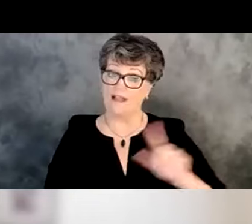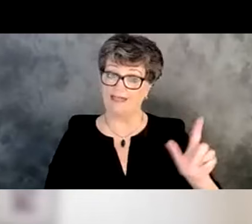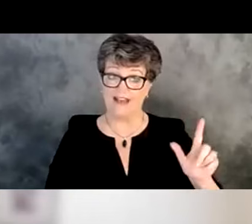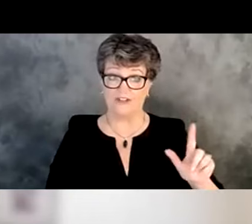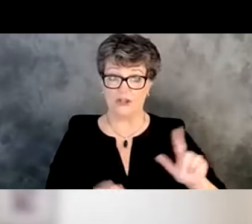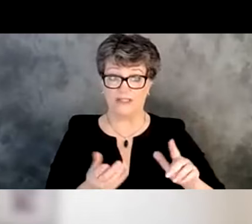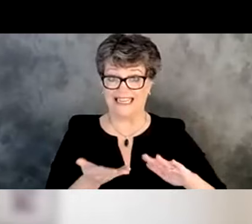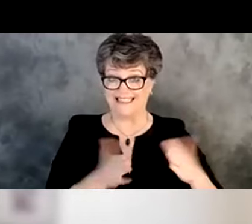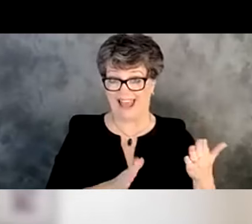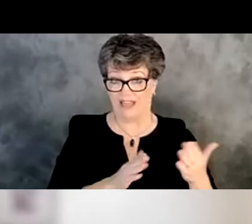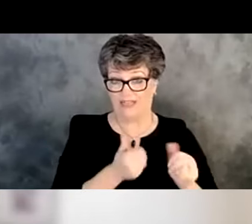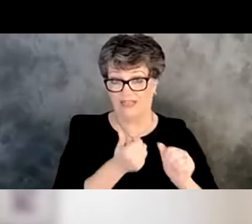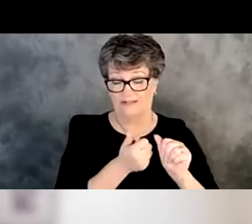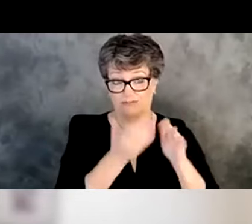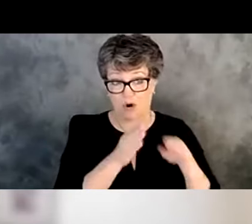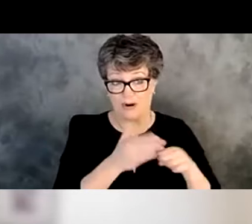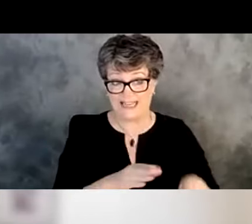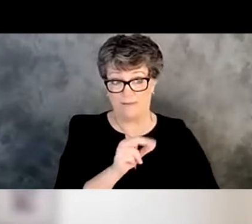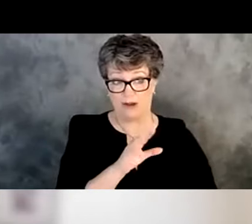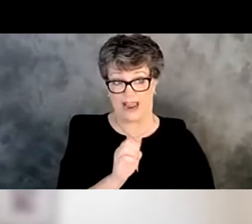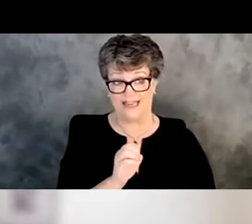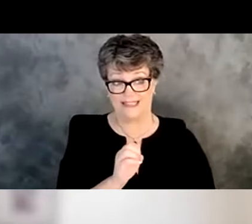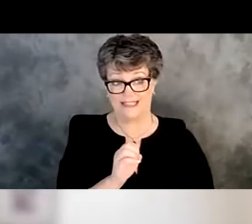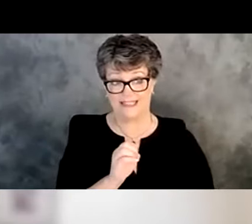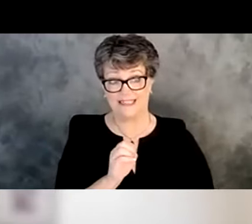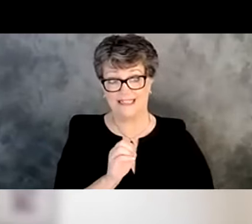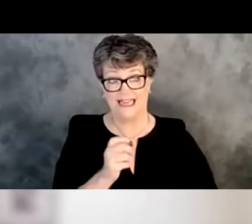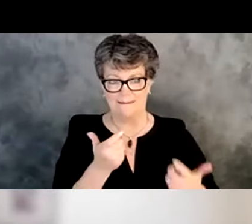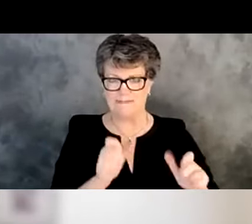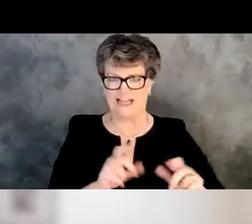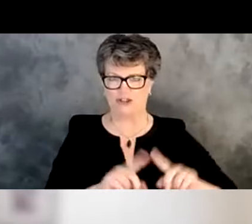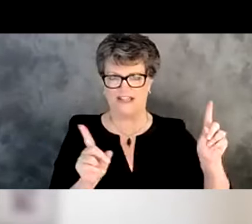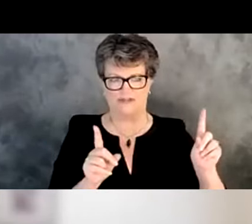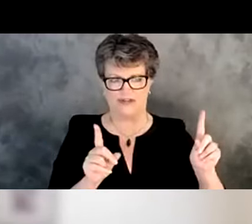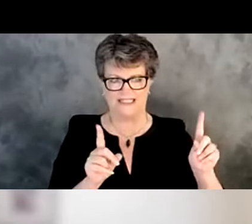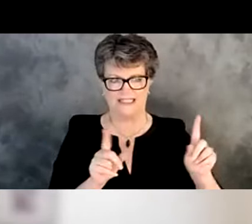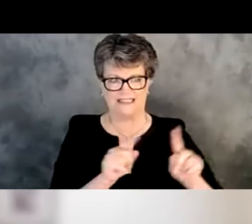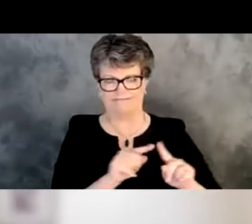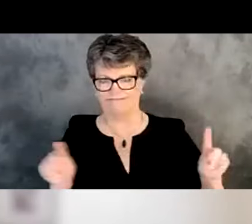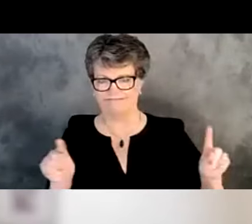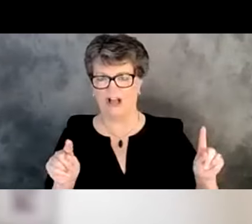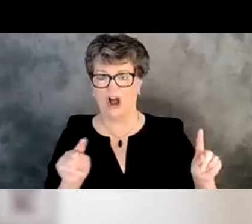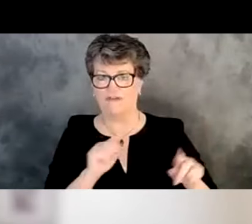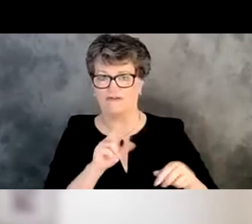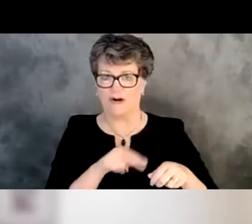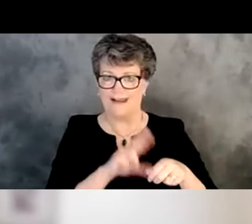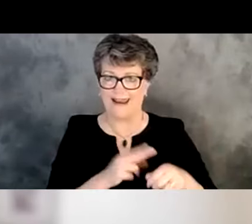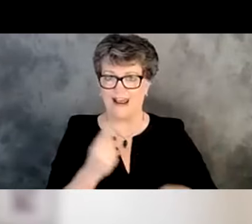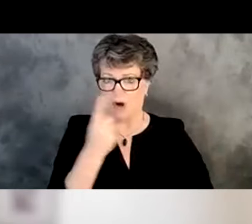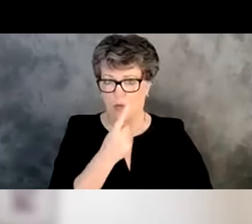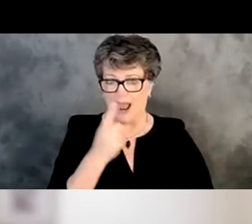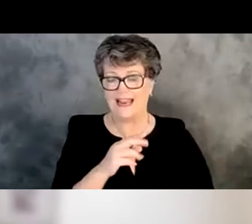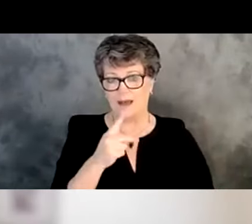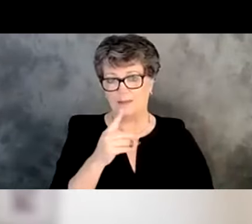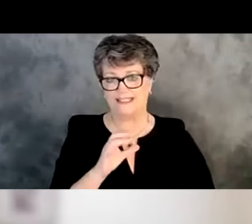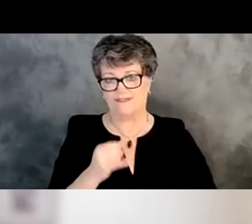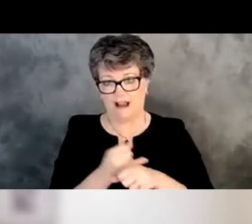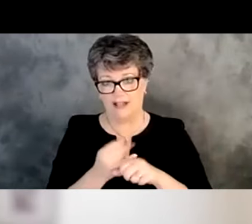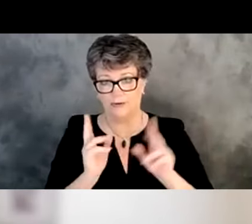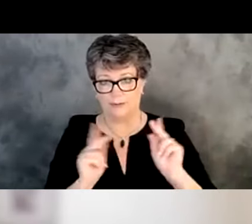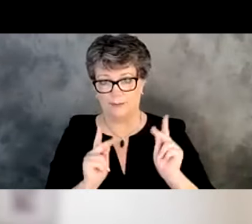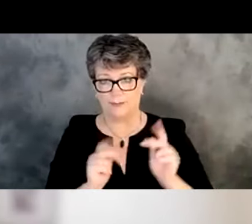by race and ethnicity, with a major disparity in deaths noted for Native Hawaiian and other Pacific Islander.